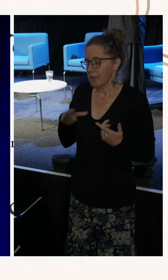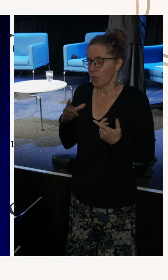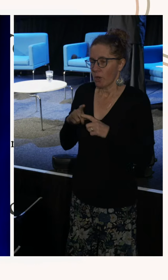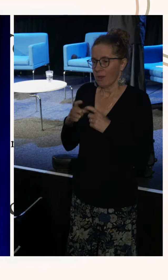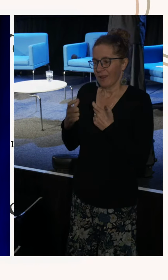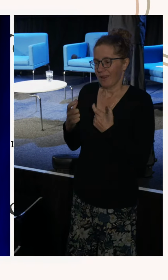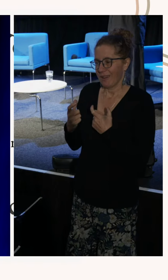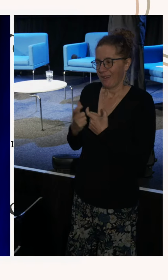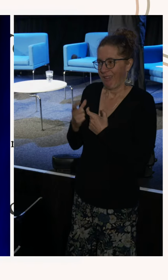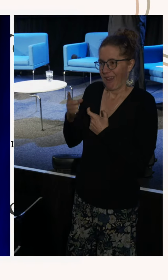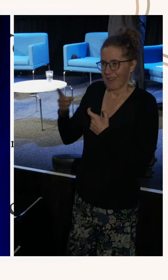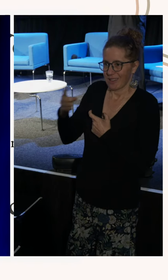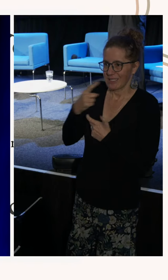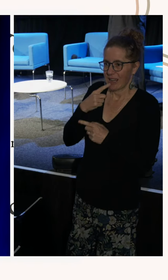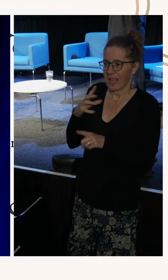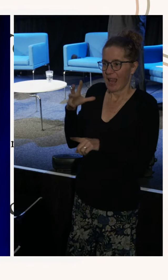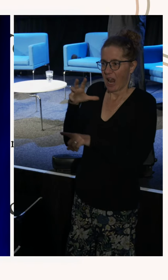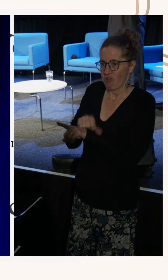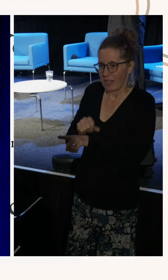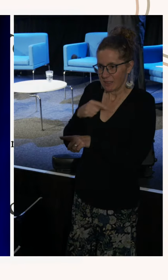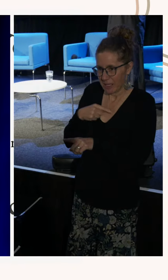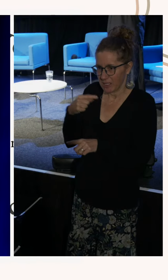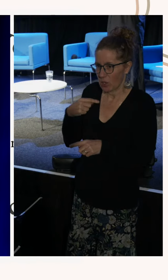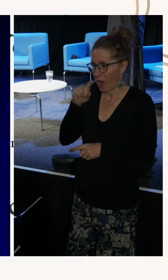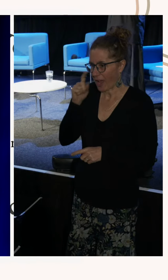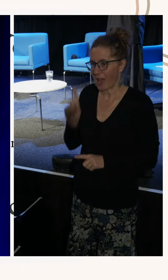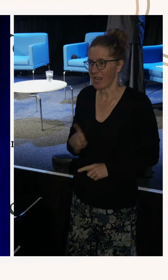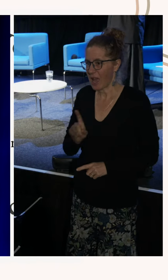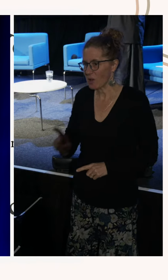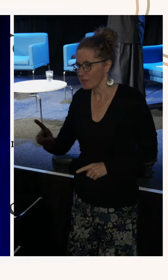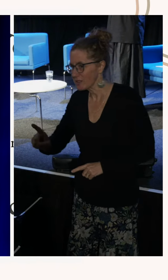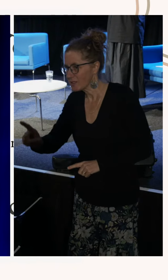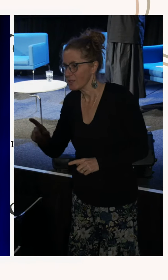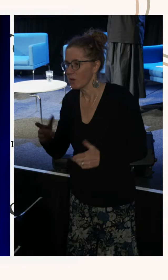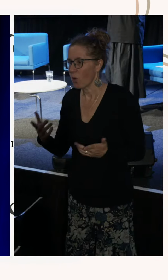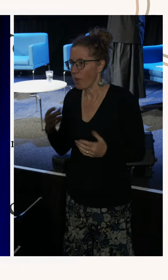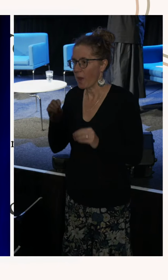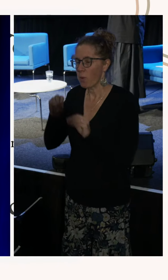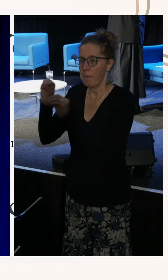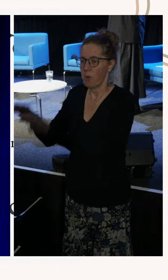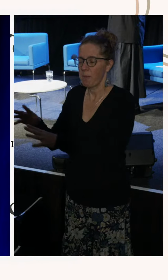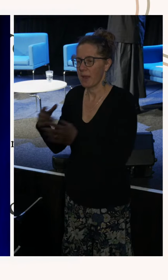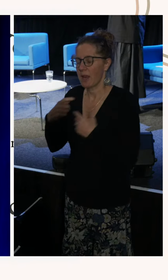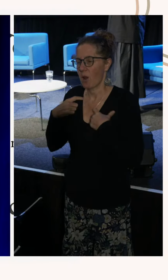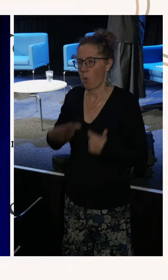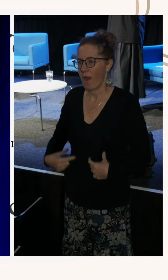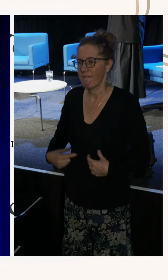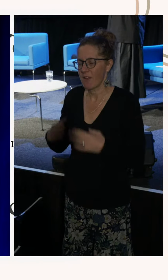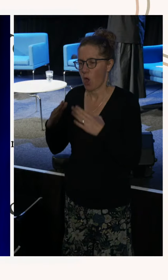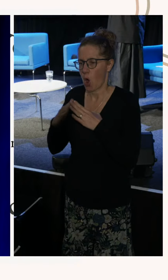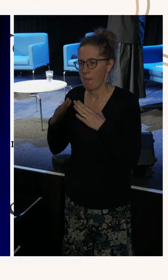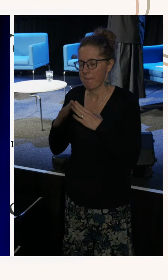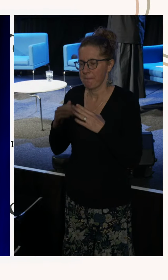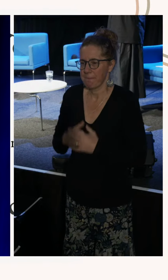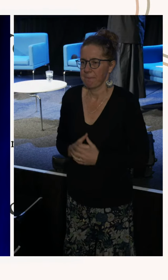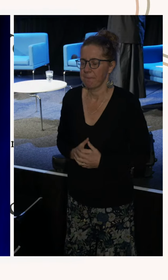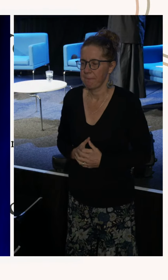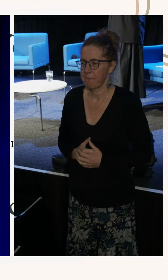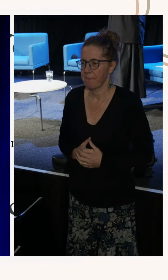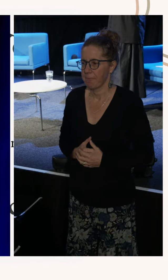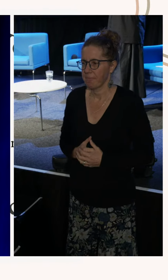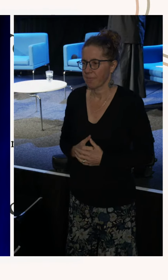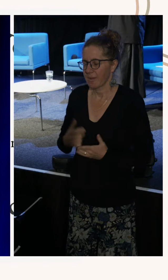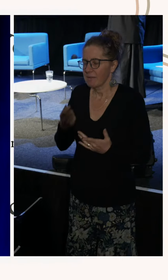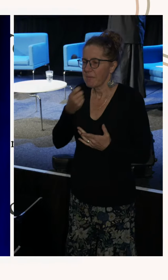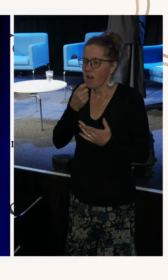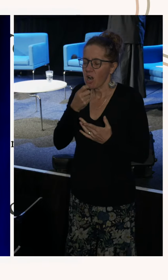arrest warrant on me, it wasn't a good idea to go wandering about if I wanted to stay out of a welfare home. Just like a jail,